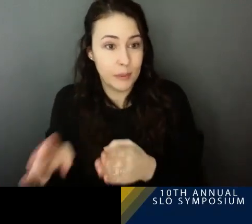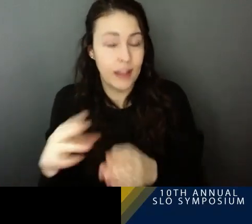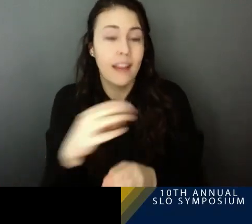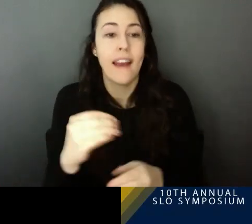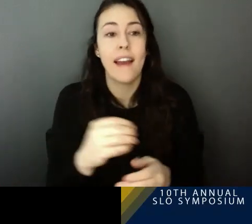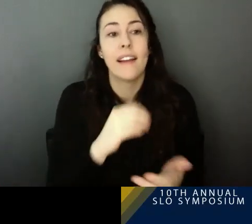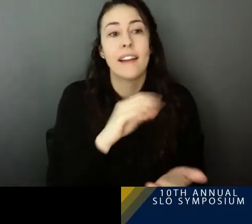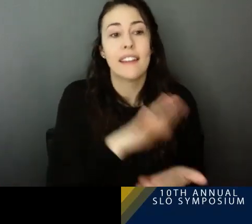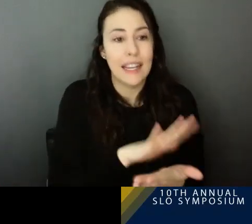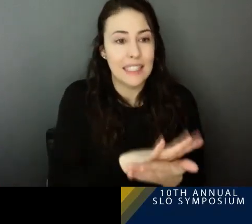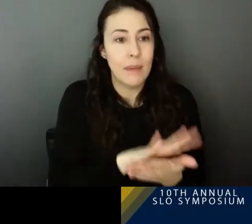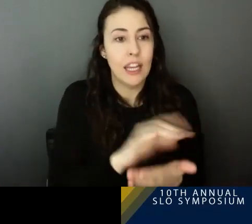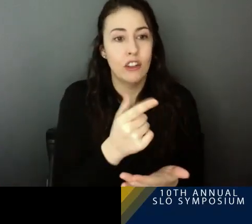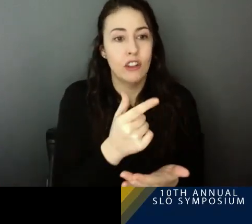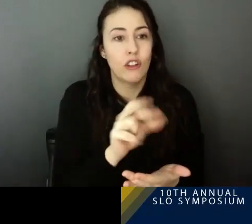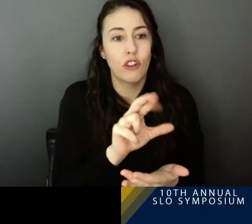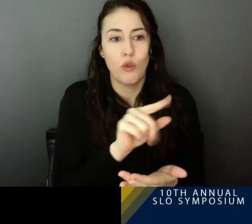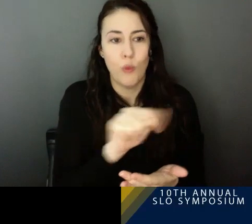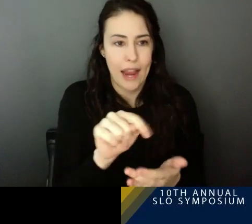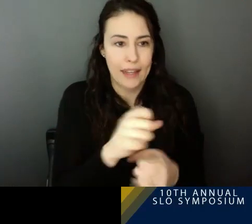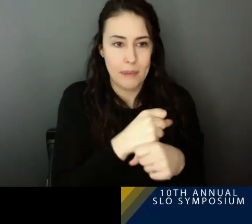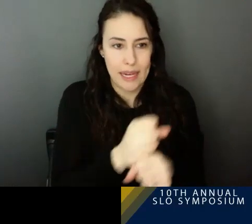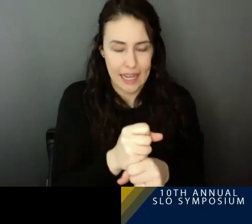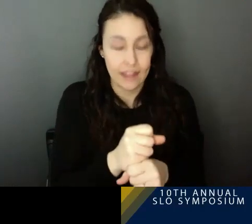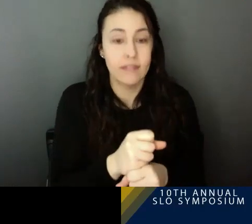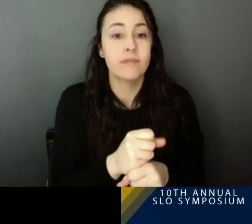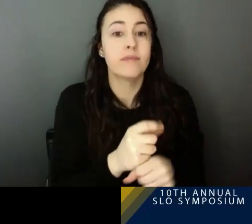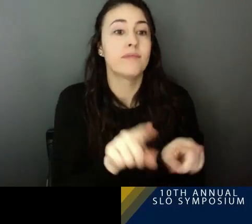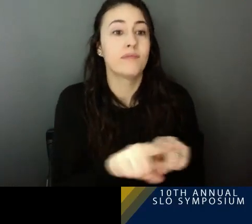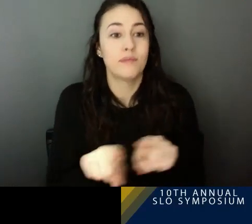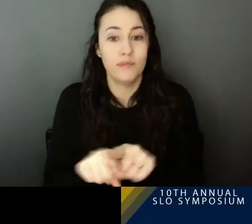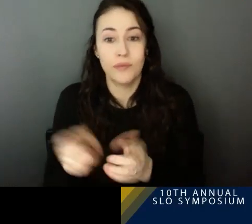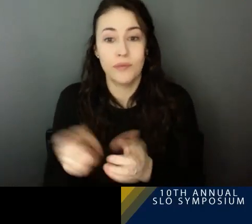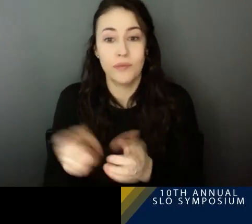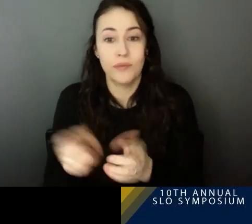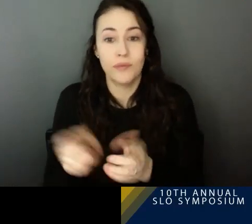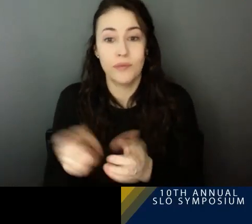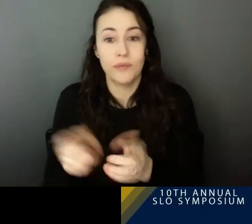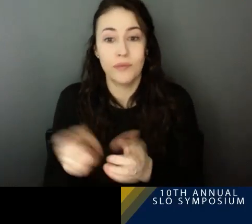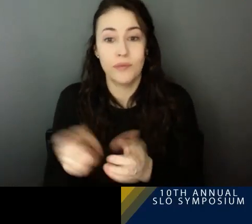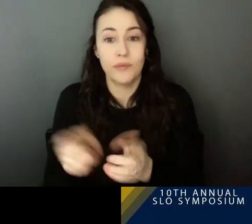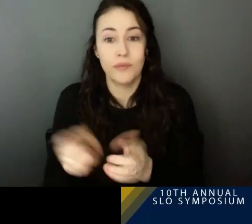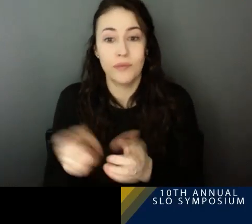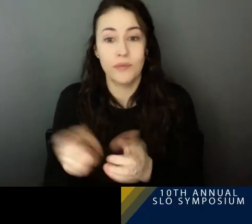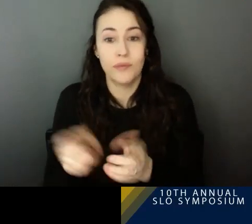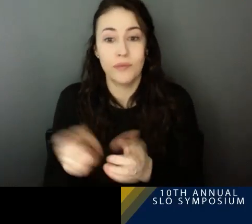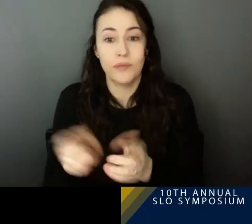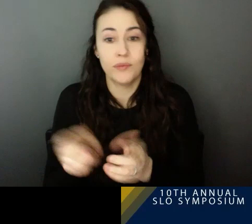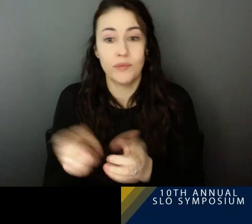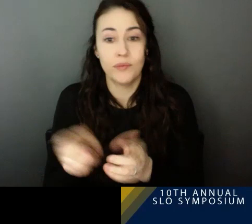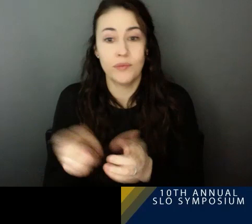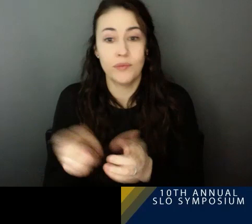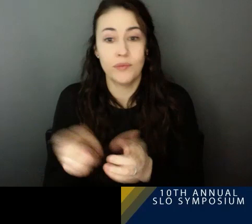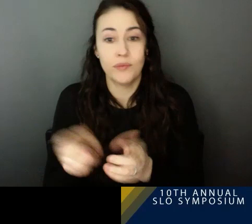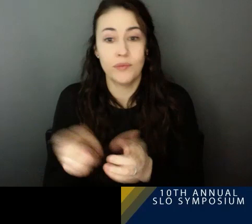making. Additionally, Aisha served the students of the Los Rios Community College District, Sierra College,